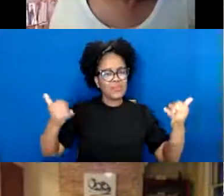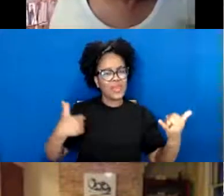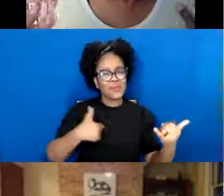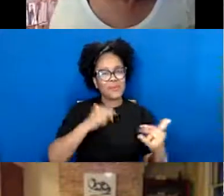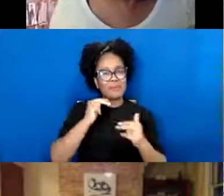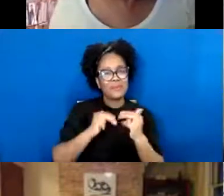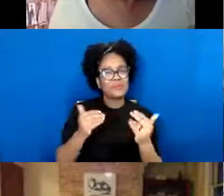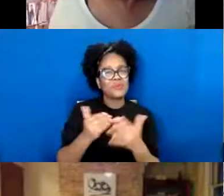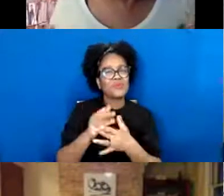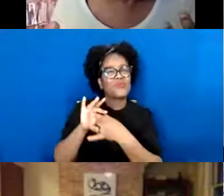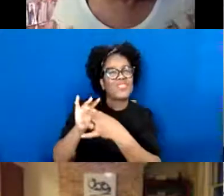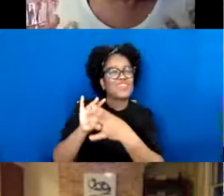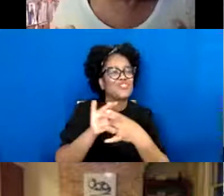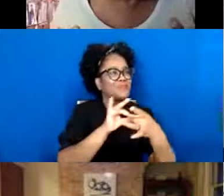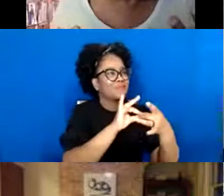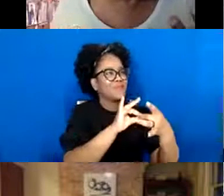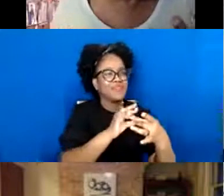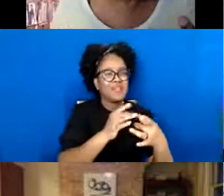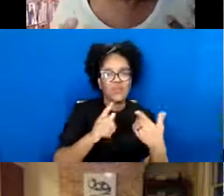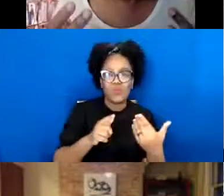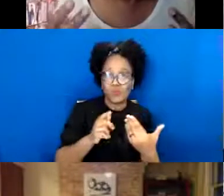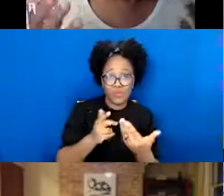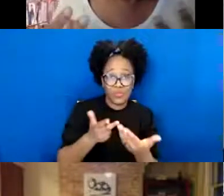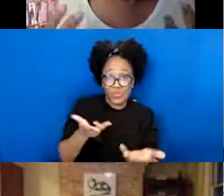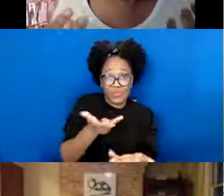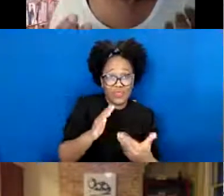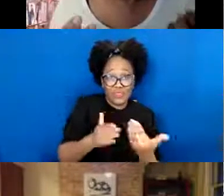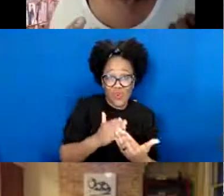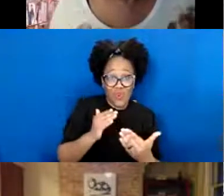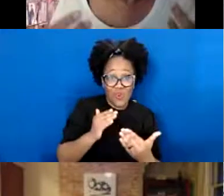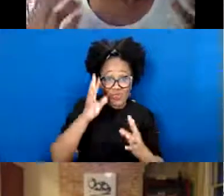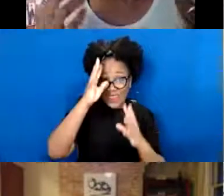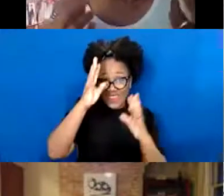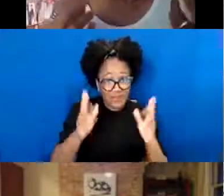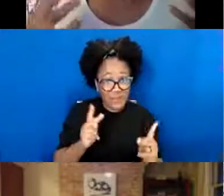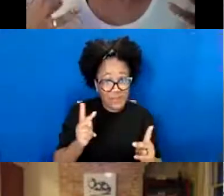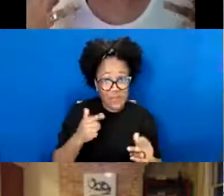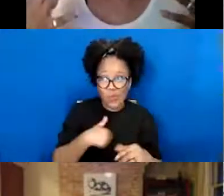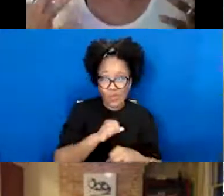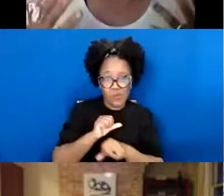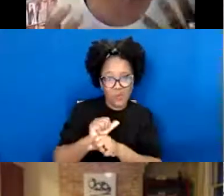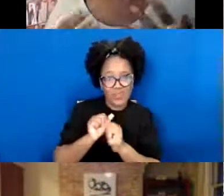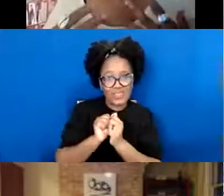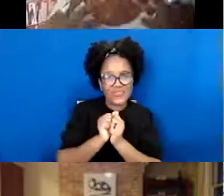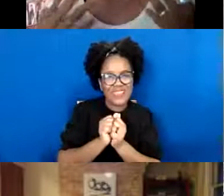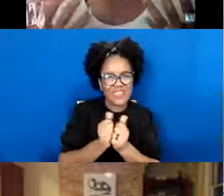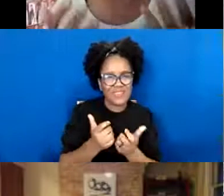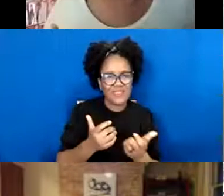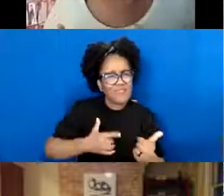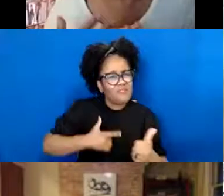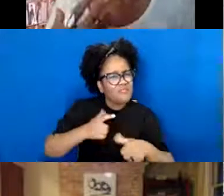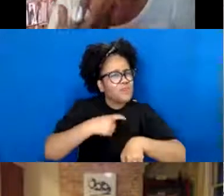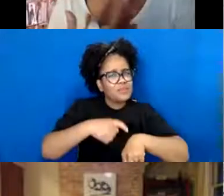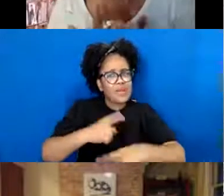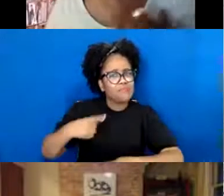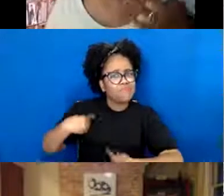people, and we're working on something together. I feel that for the first time ever, and it's just like. As a